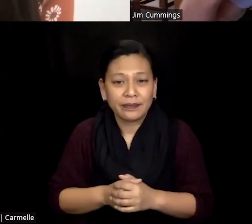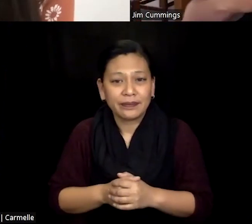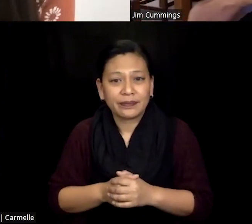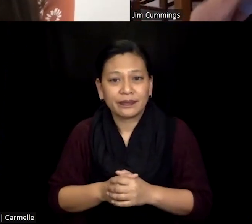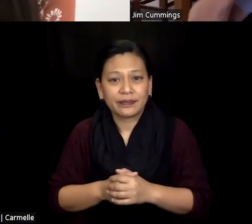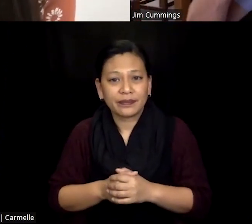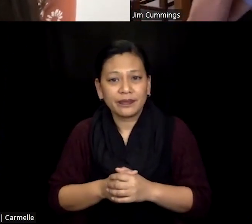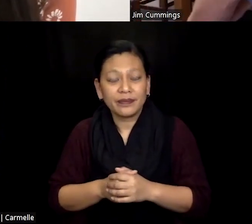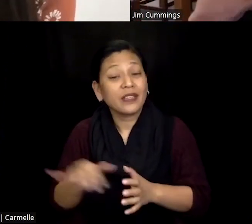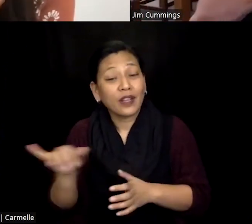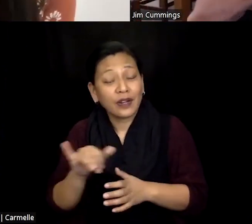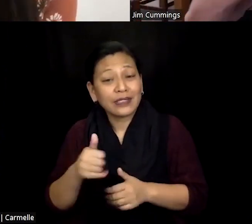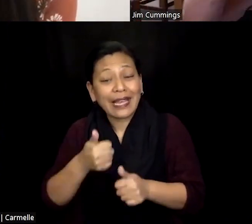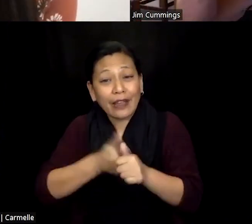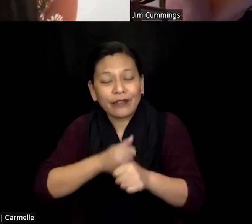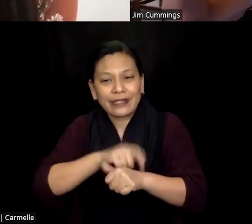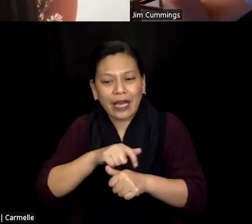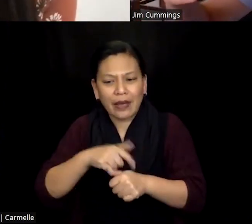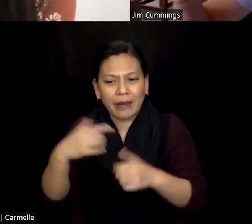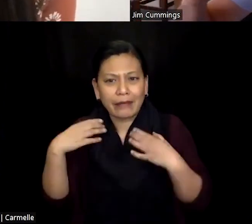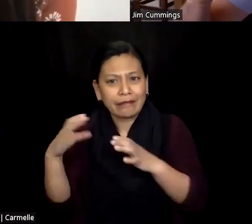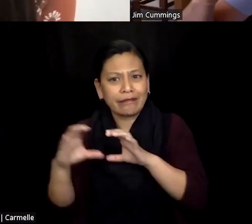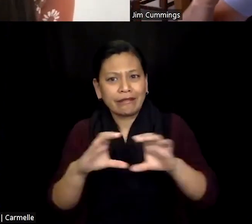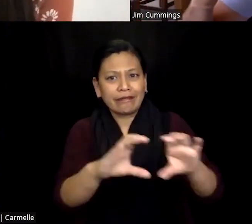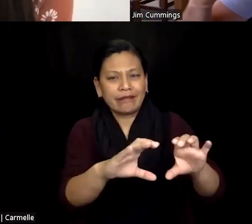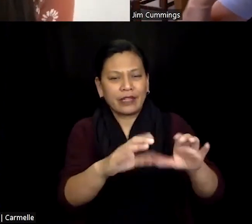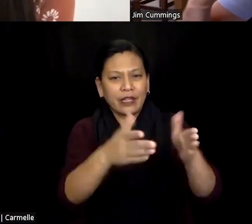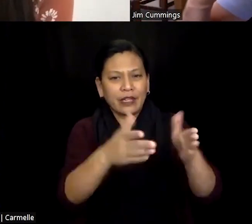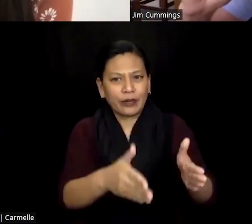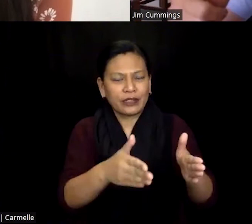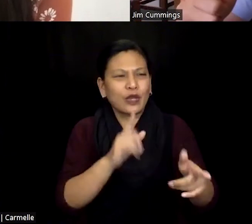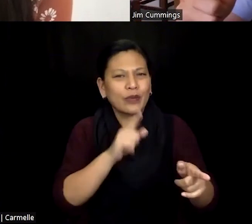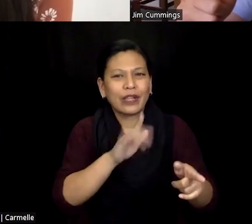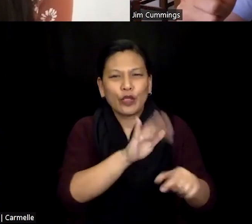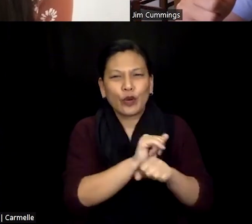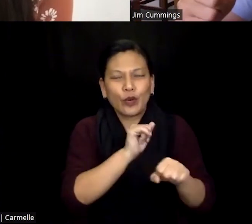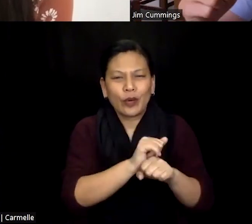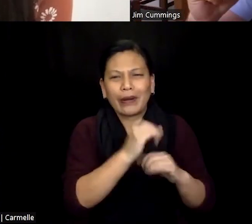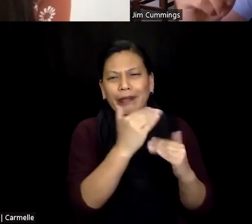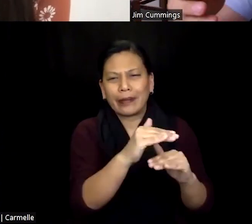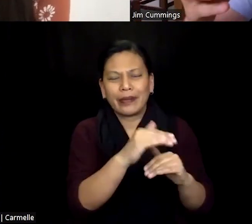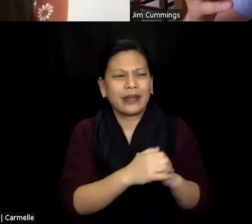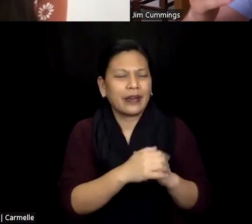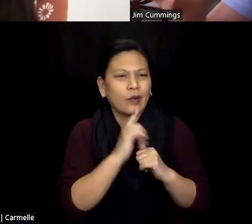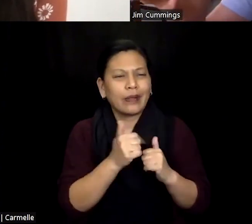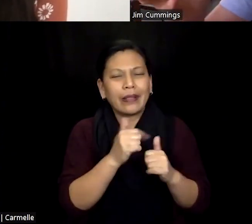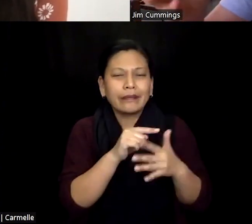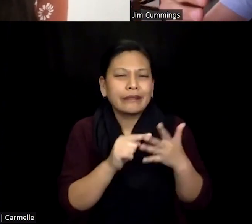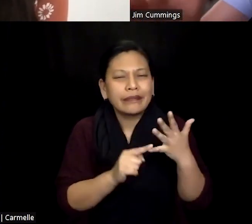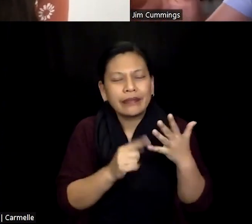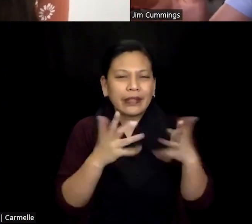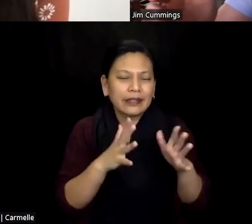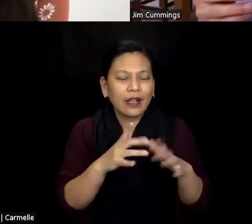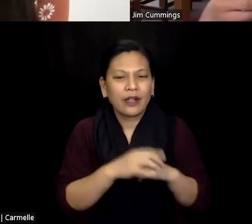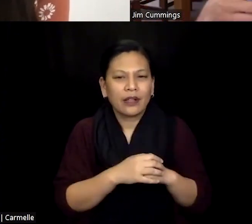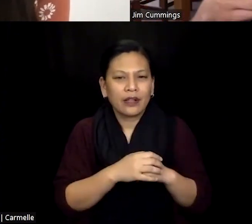Every time that I've handed something off to someone, they do the least amount of work possible to get it to be the thing, and